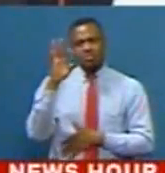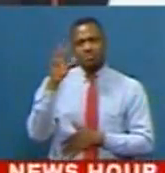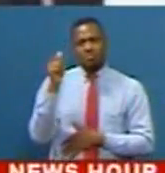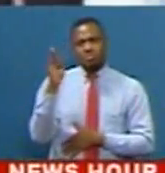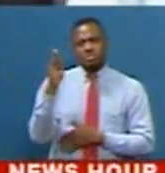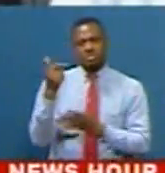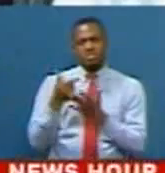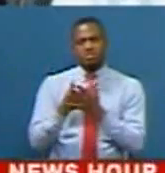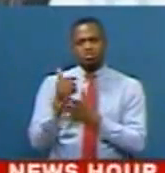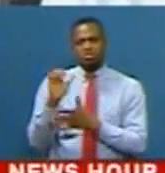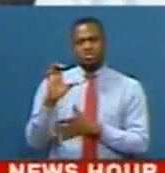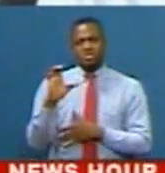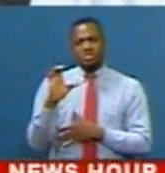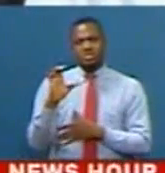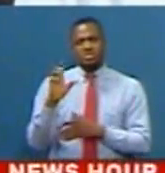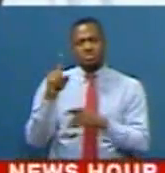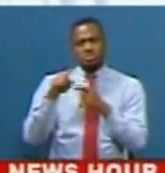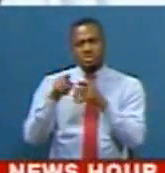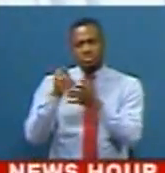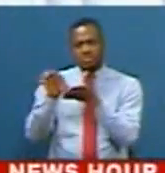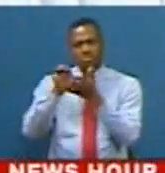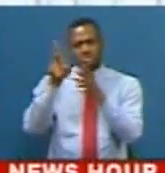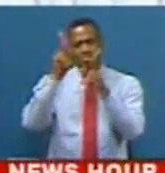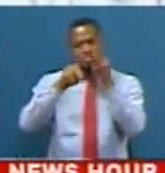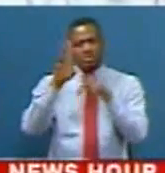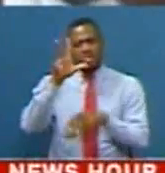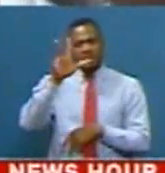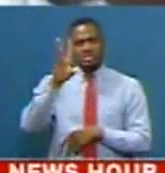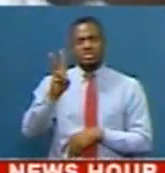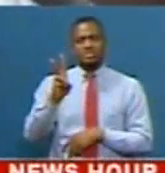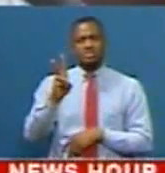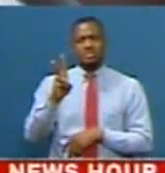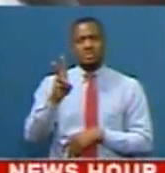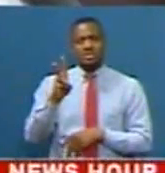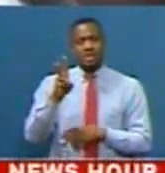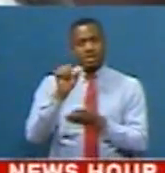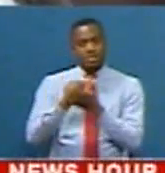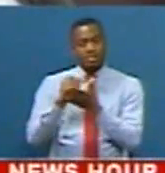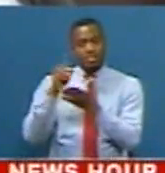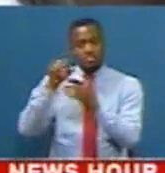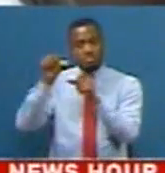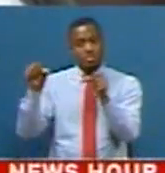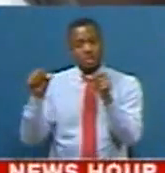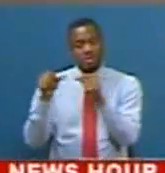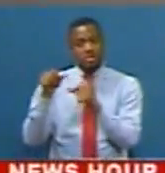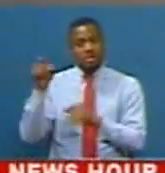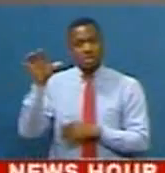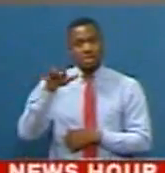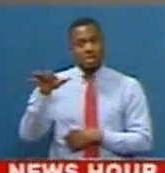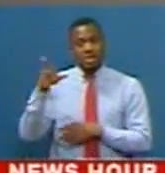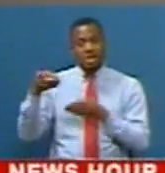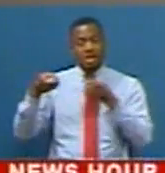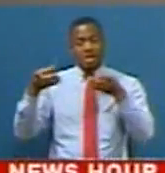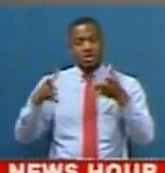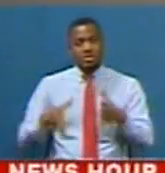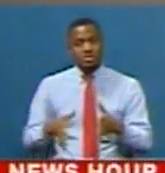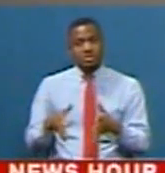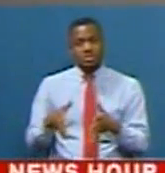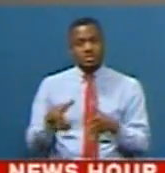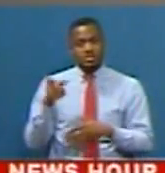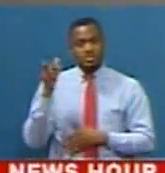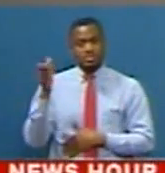49,914 Ghana cedis to 36 beneficiaries. The Kassena-Nankana Municipal Coordinating Director,